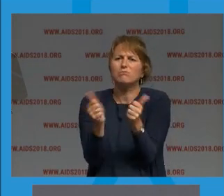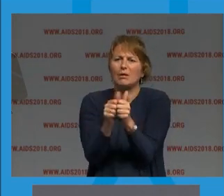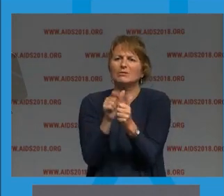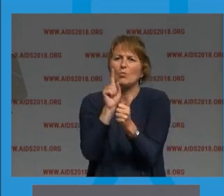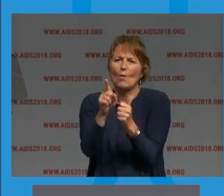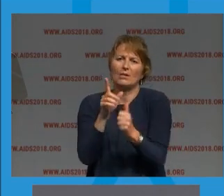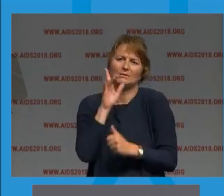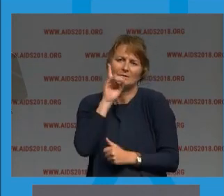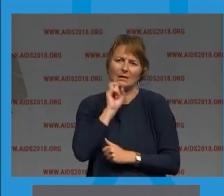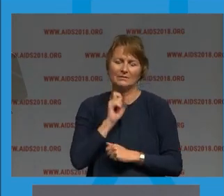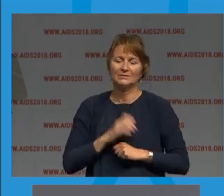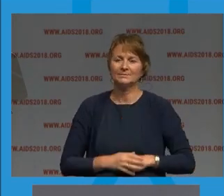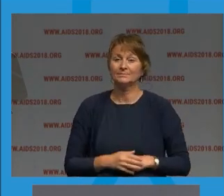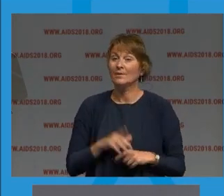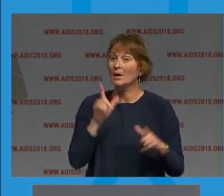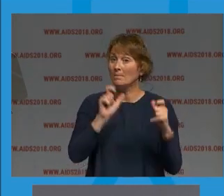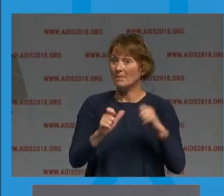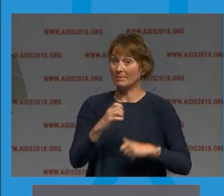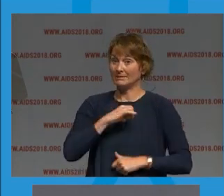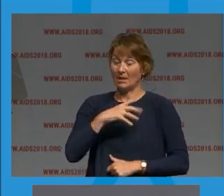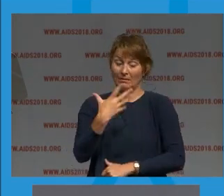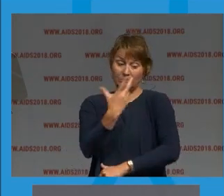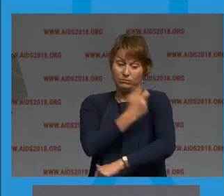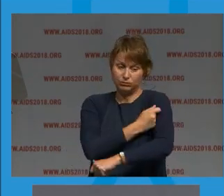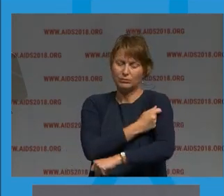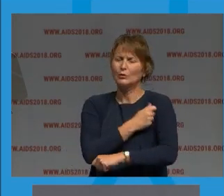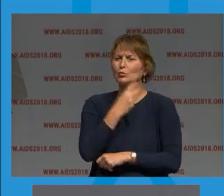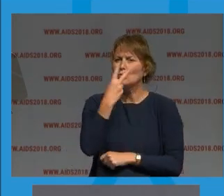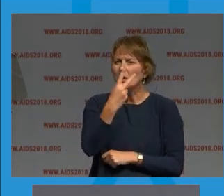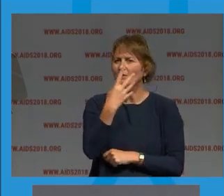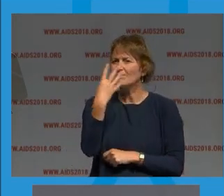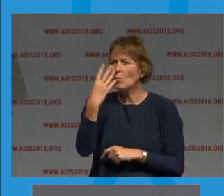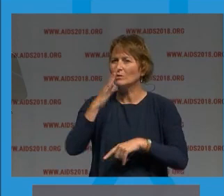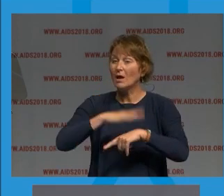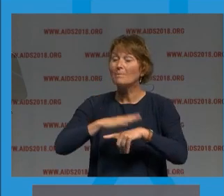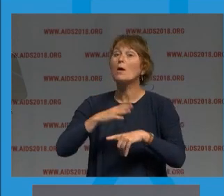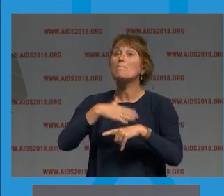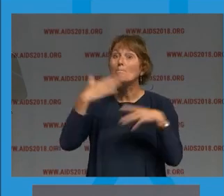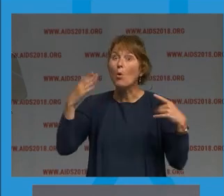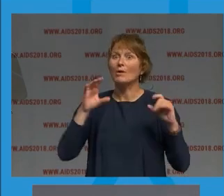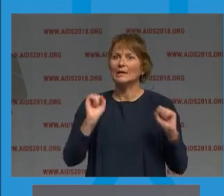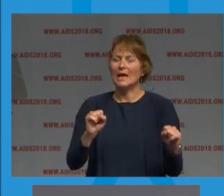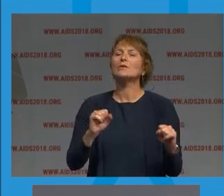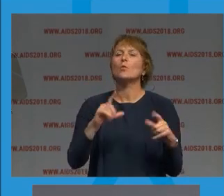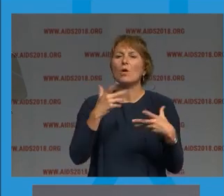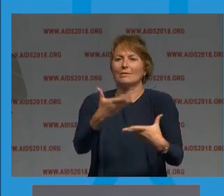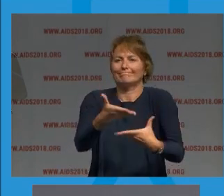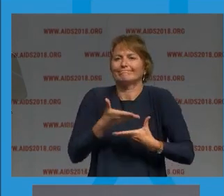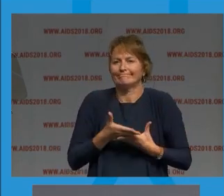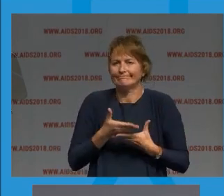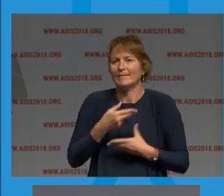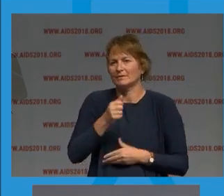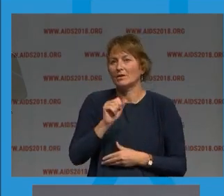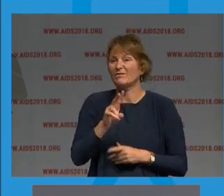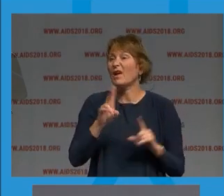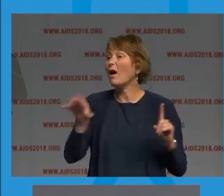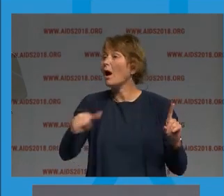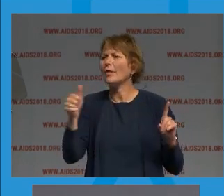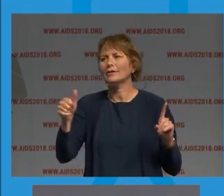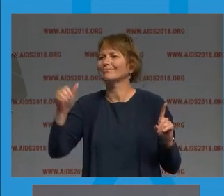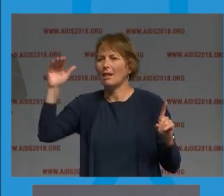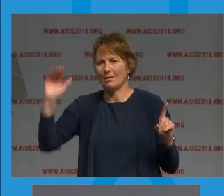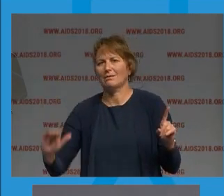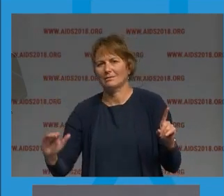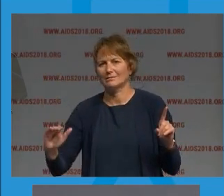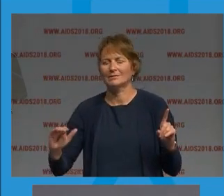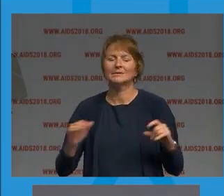who inject drugs have 24 times higher risk of HIV acquisition compared to general population. Along with